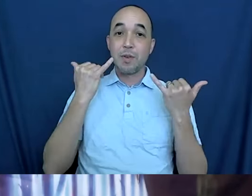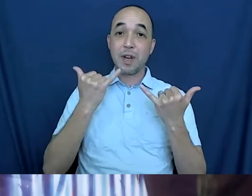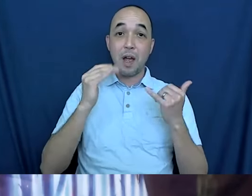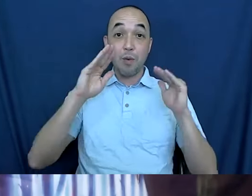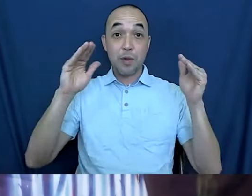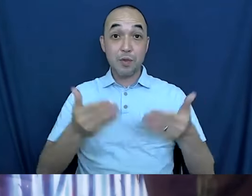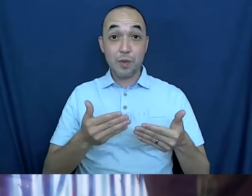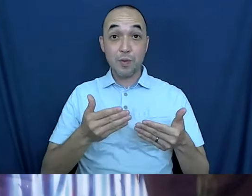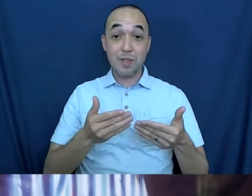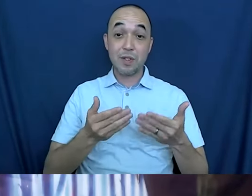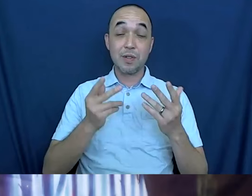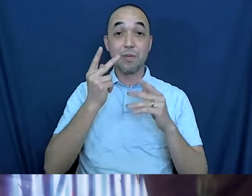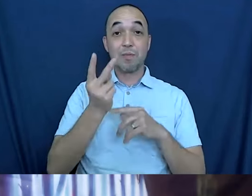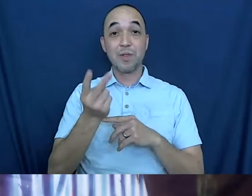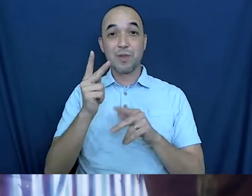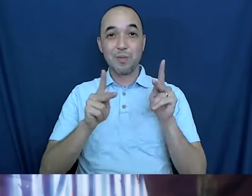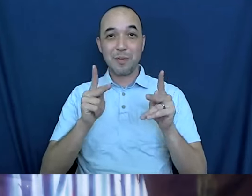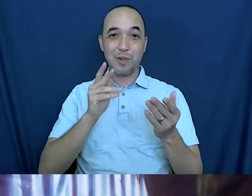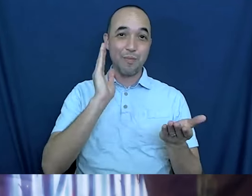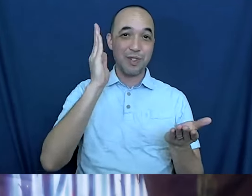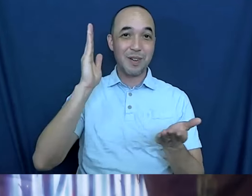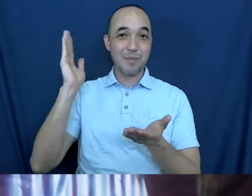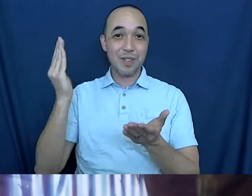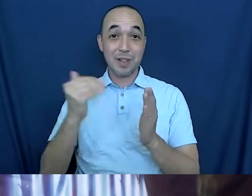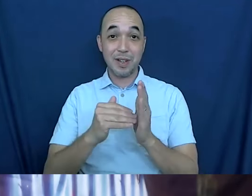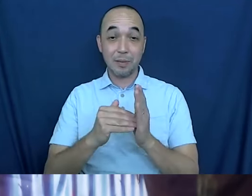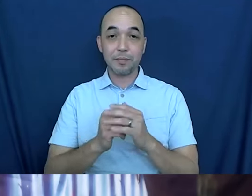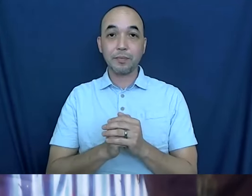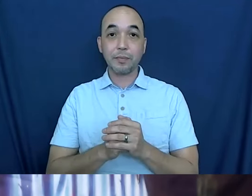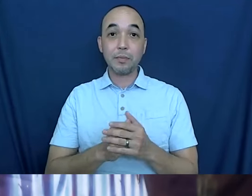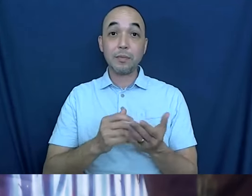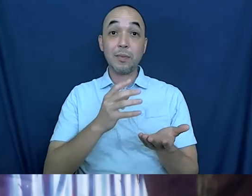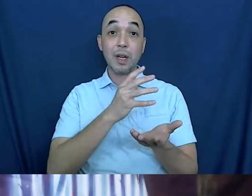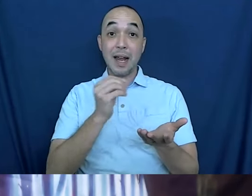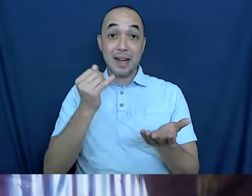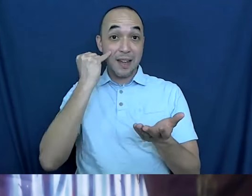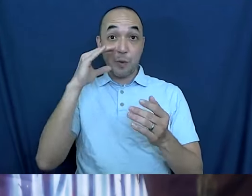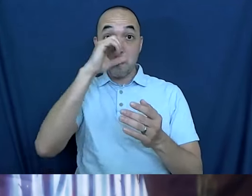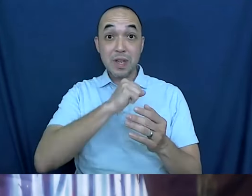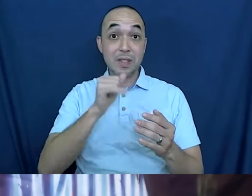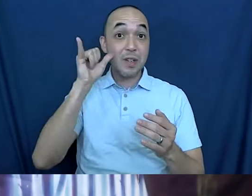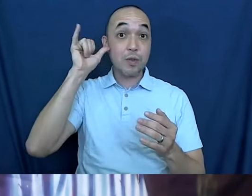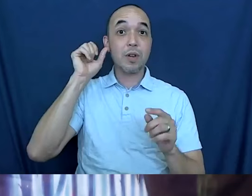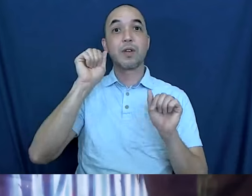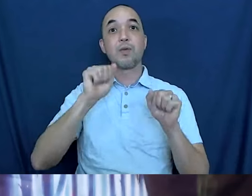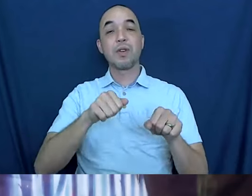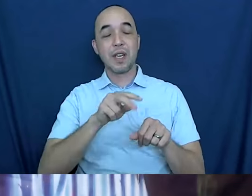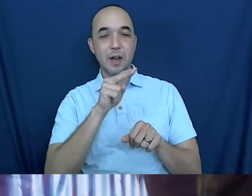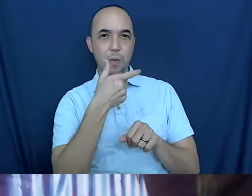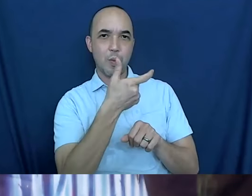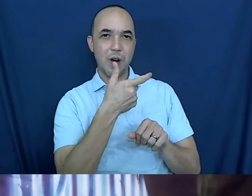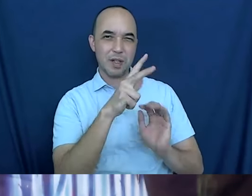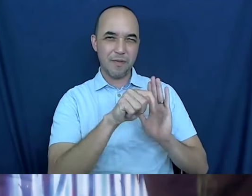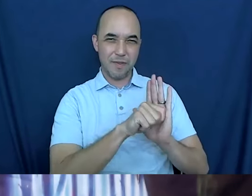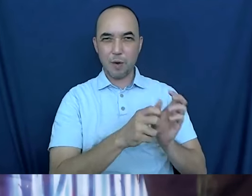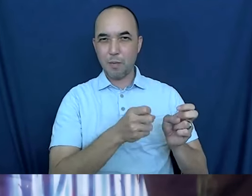yesterday, hopefully. If you haven't, also, by the way, in the list, you can watch that video from yesterday in case you missed it. So